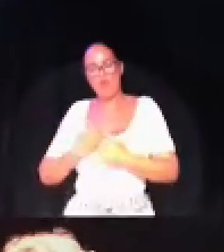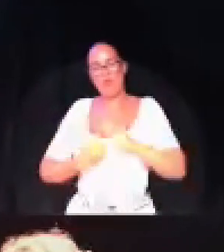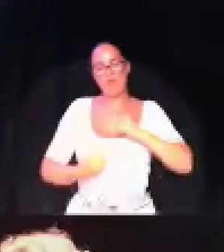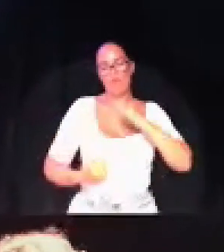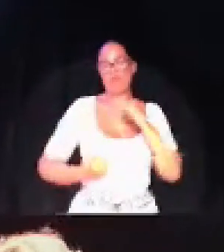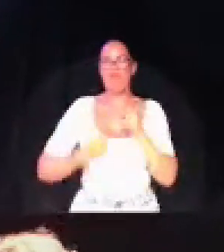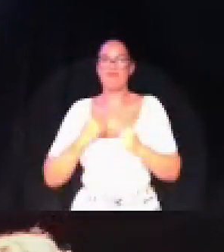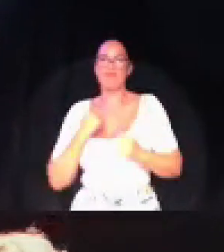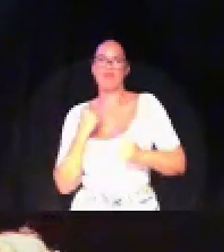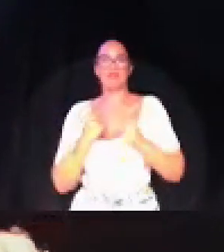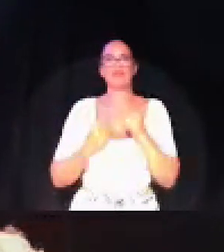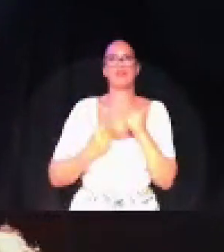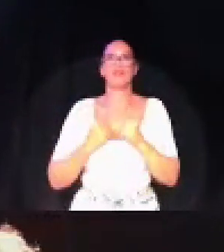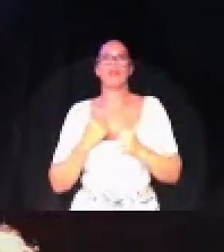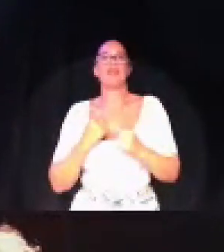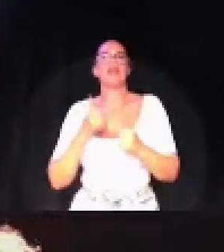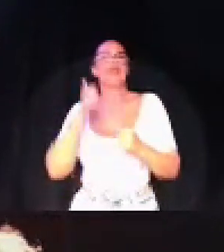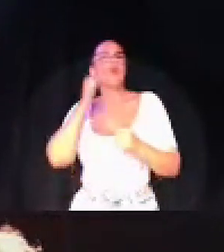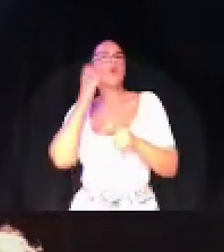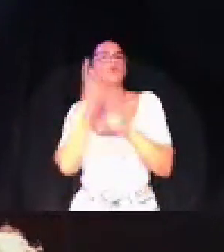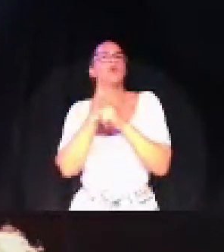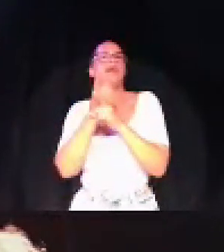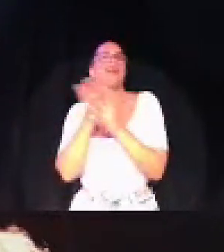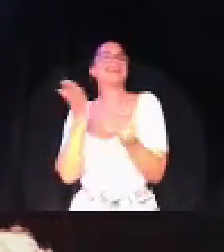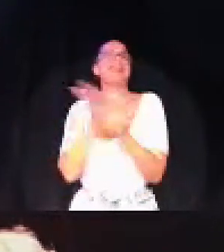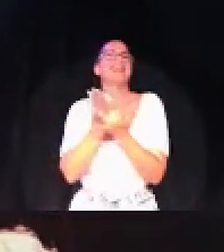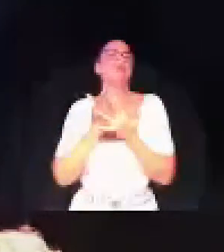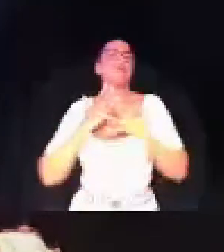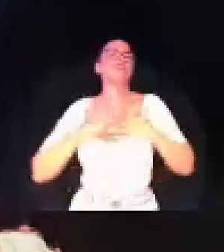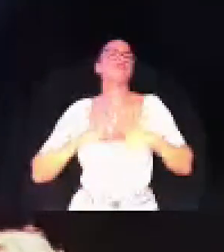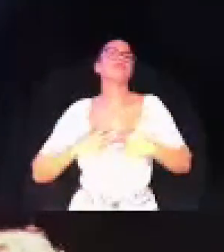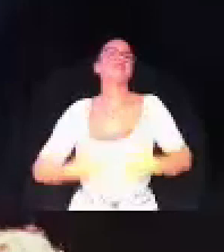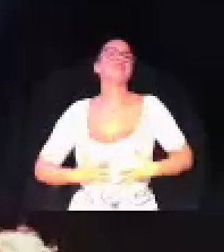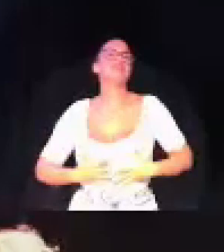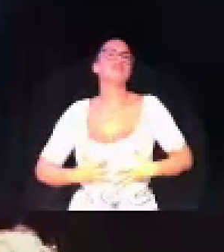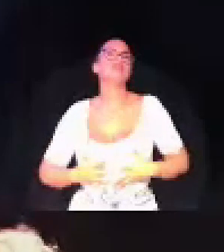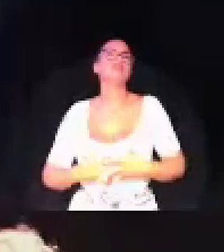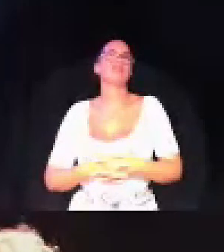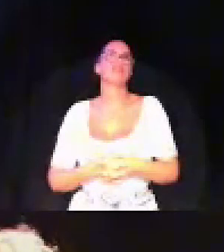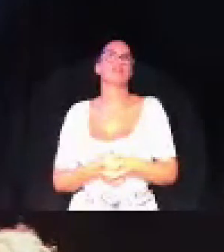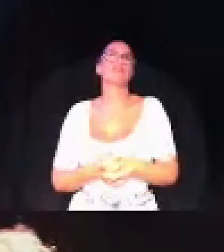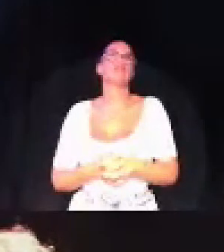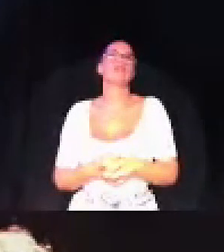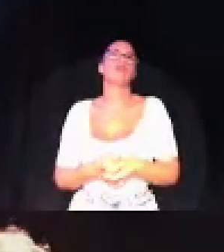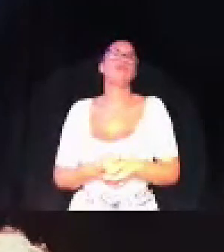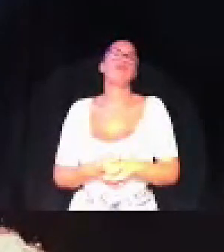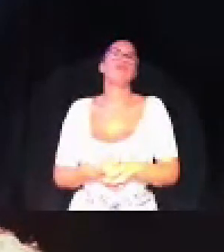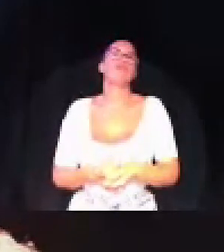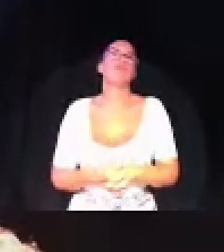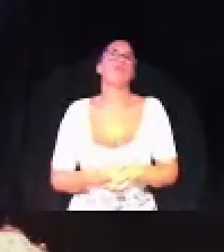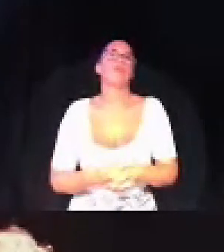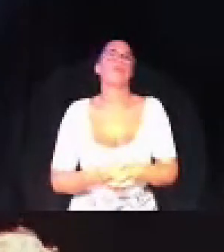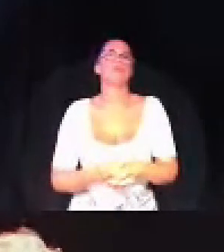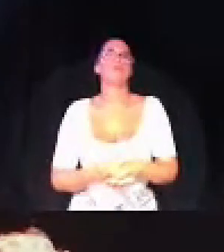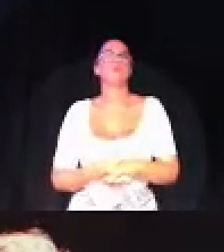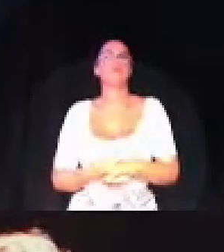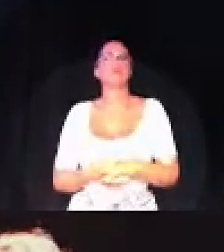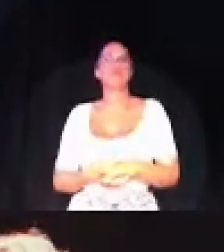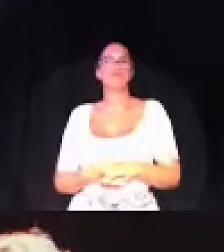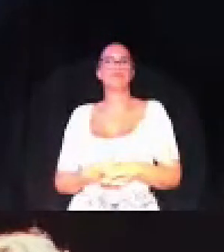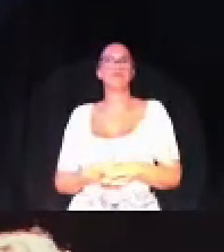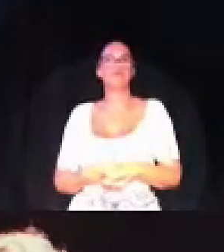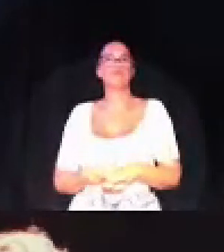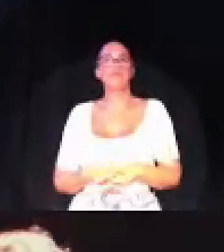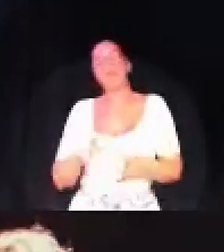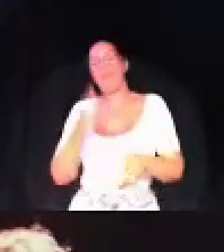mean, we're here talking about accessible instruments, and so I wonder if you could, I know you're working a little bit on the accessibility of this and how it might be